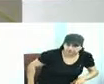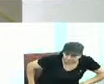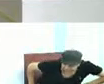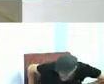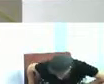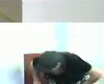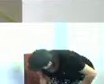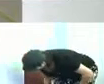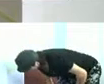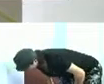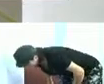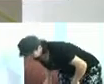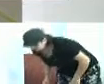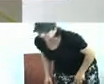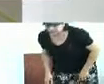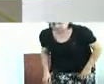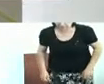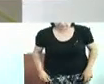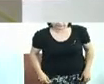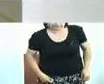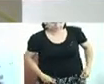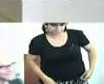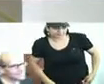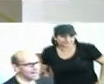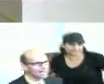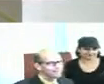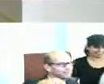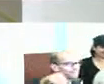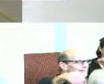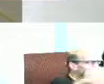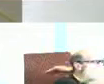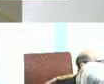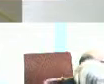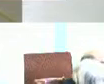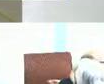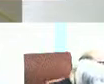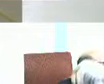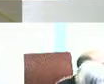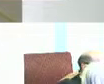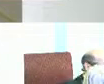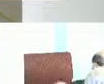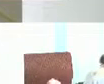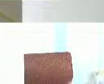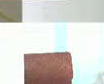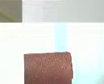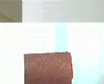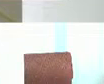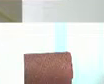One, two, three. Sorry.